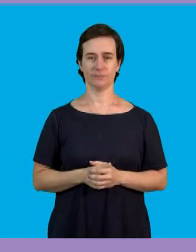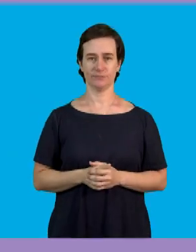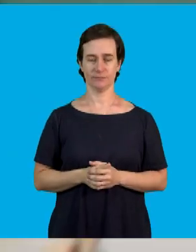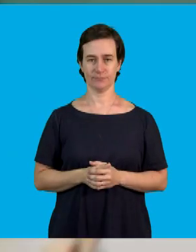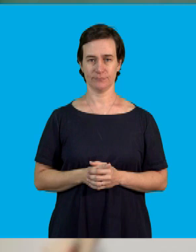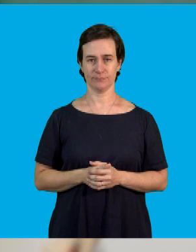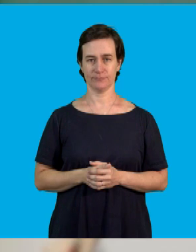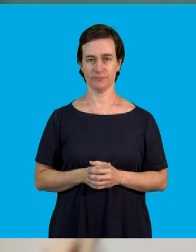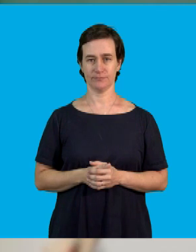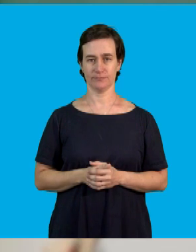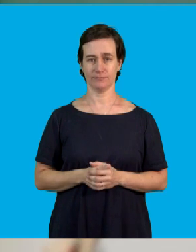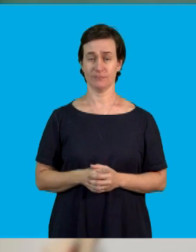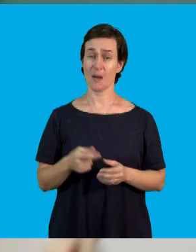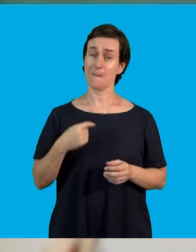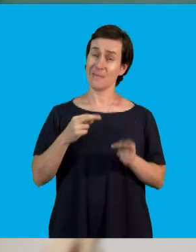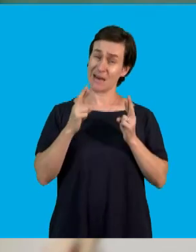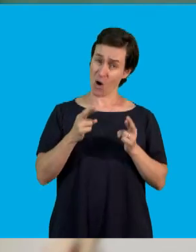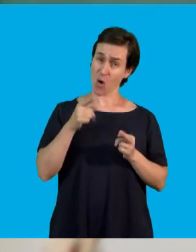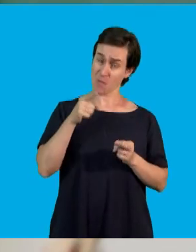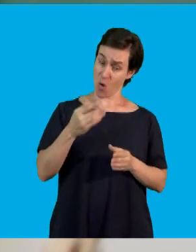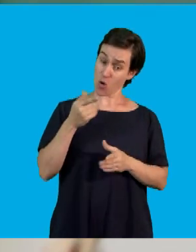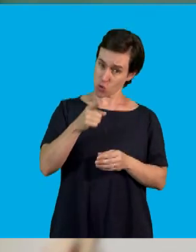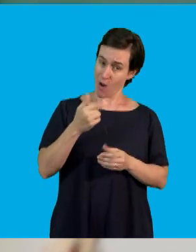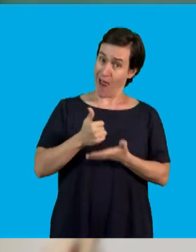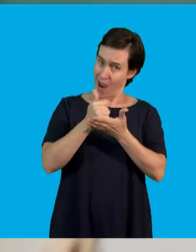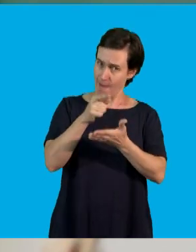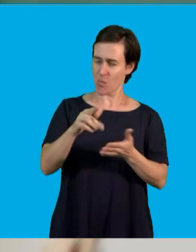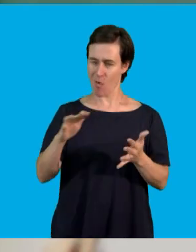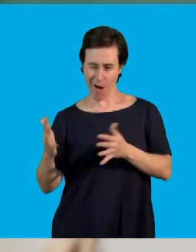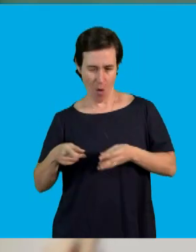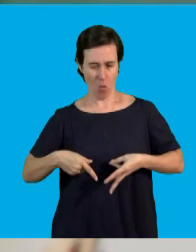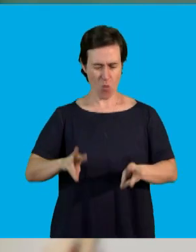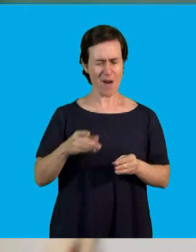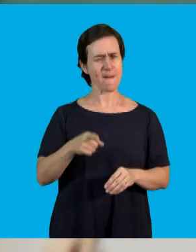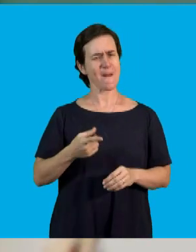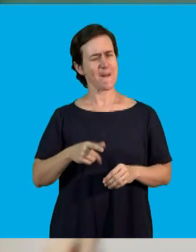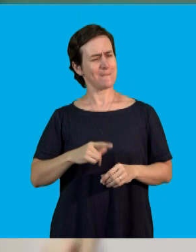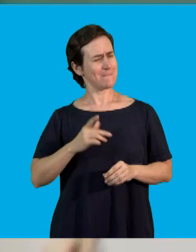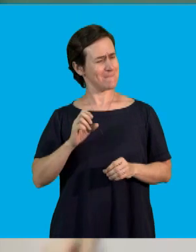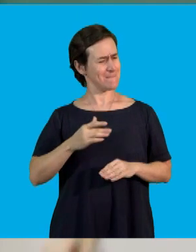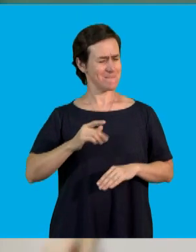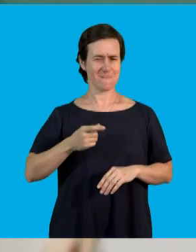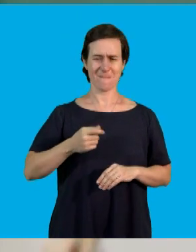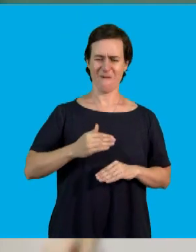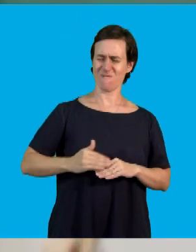206. I really hope this method works for you because it's so much easier, especially when you are